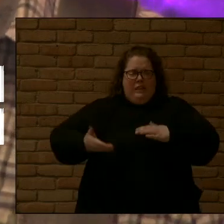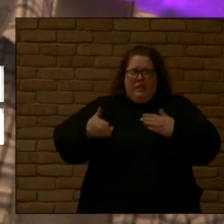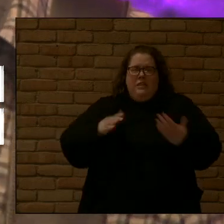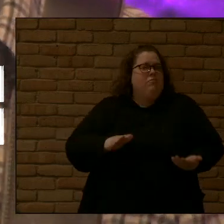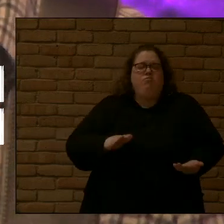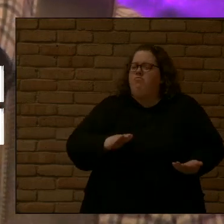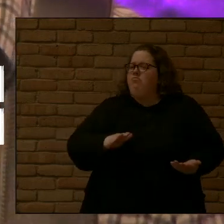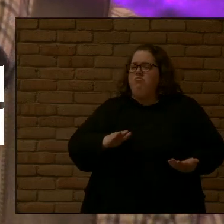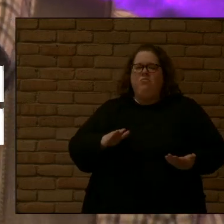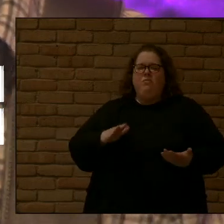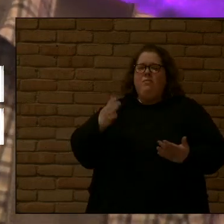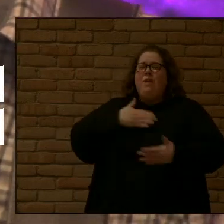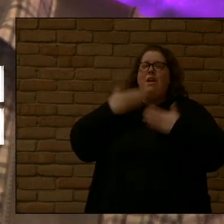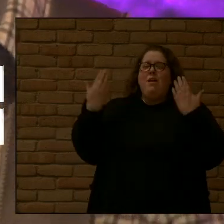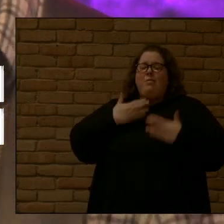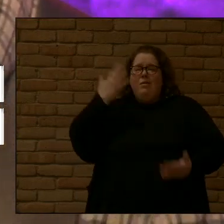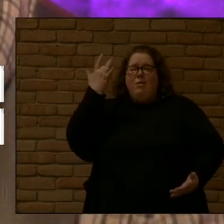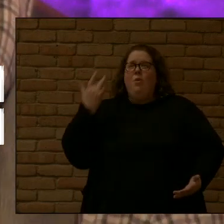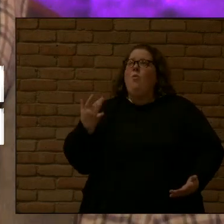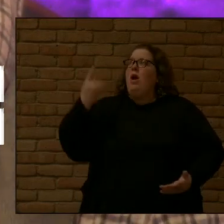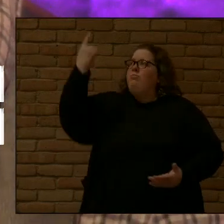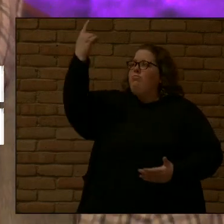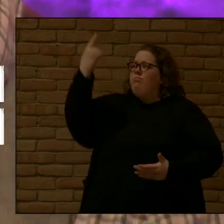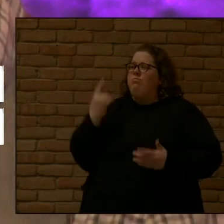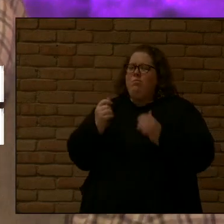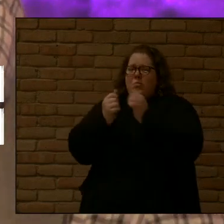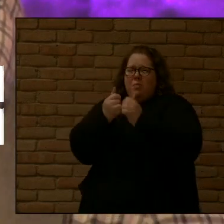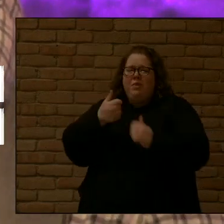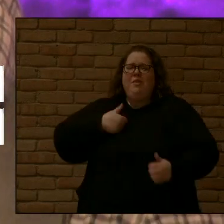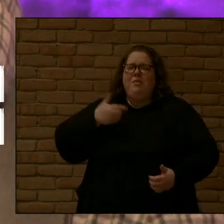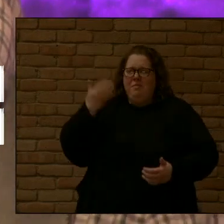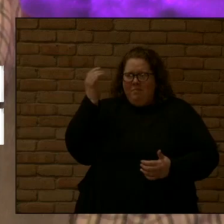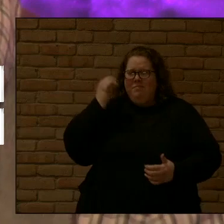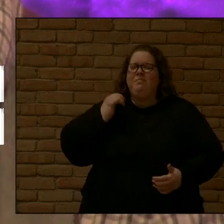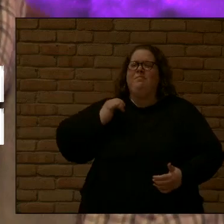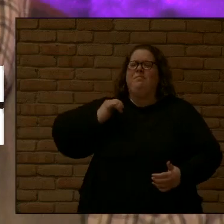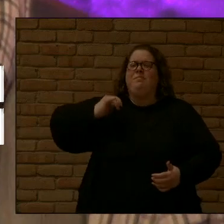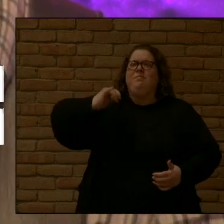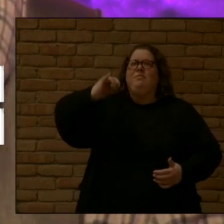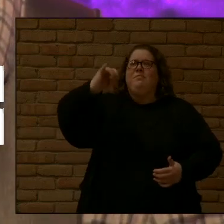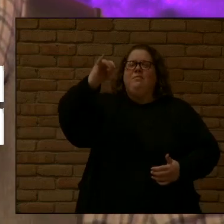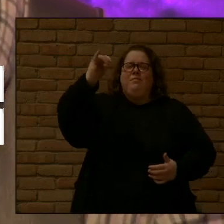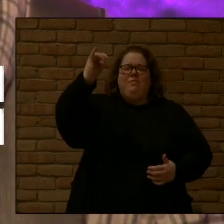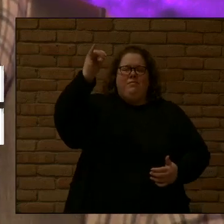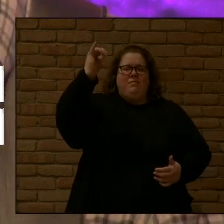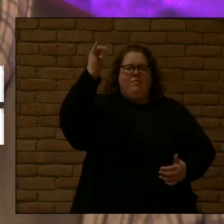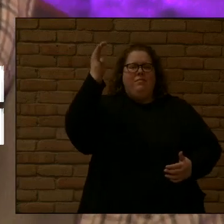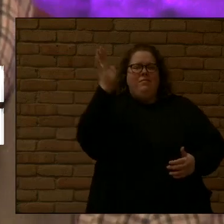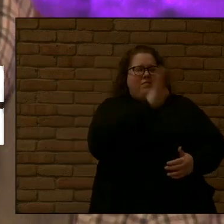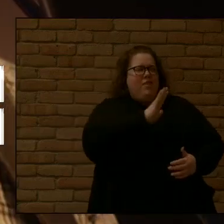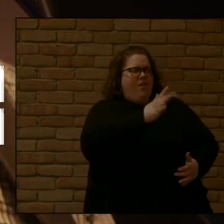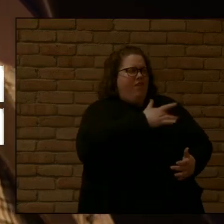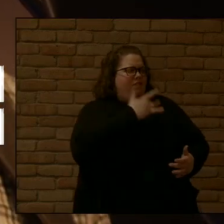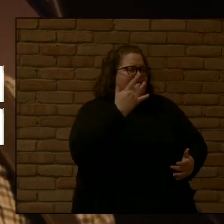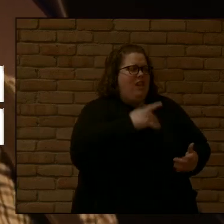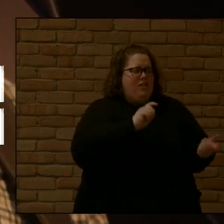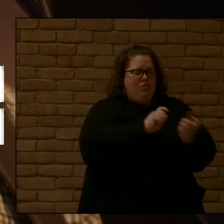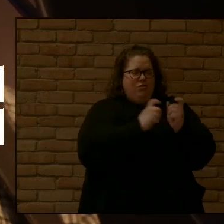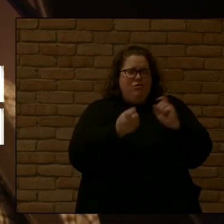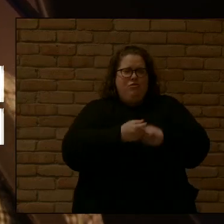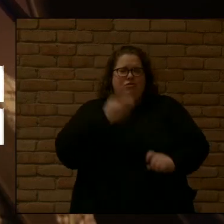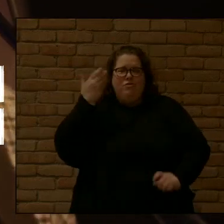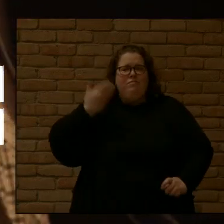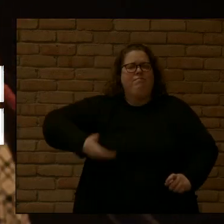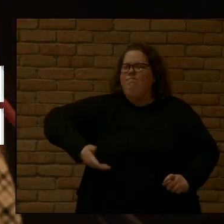I'll rejoice because you're there too. I won't be formed by feelings, I'll hold fast